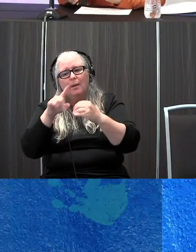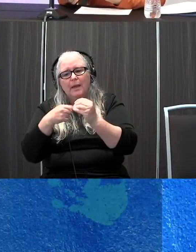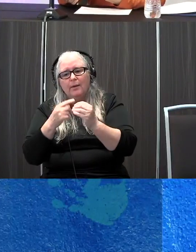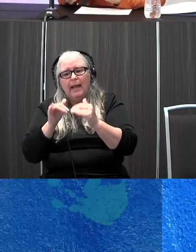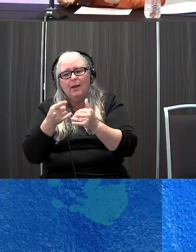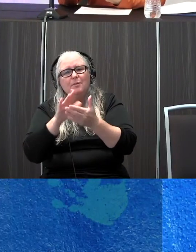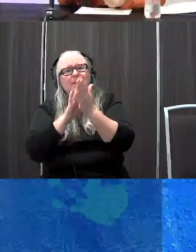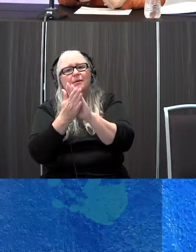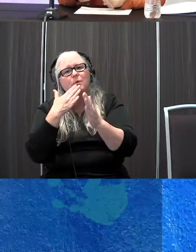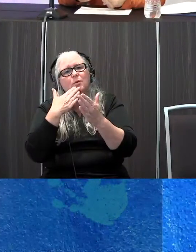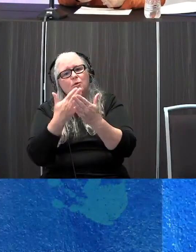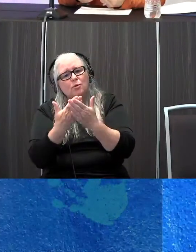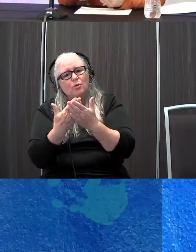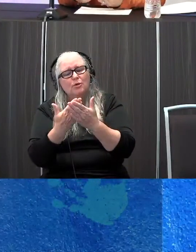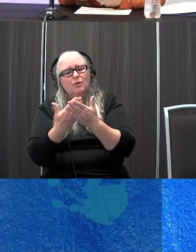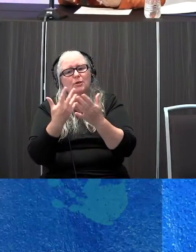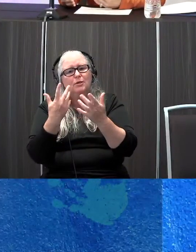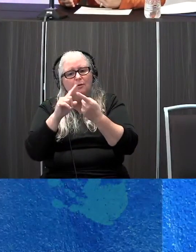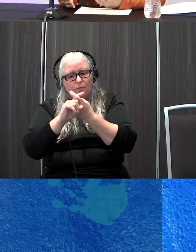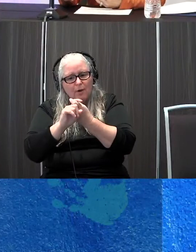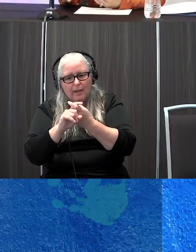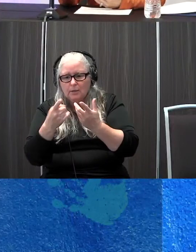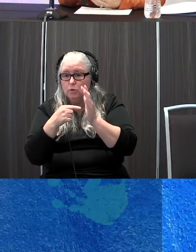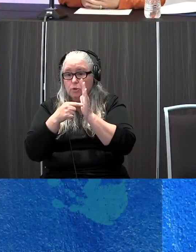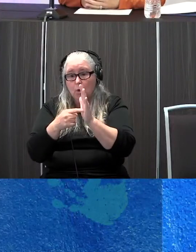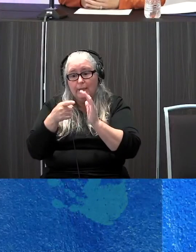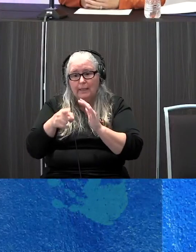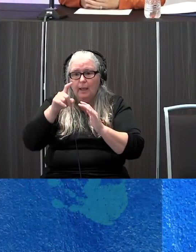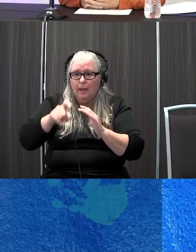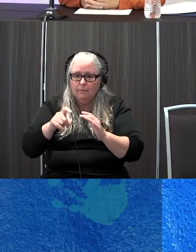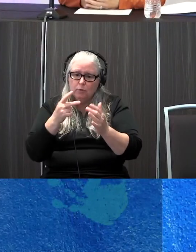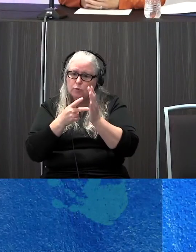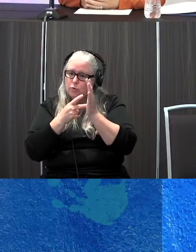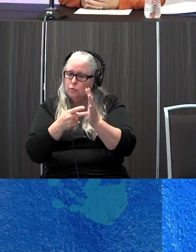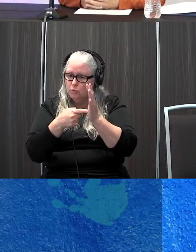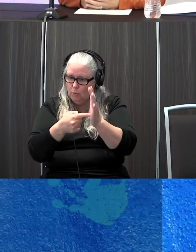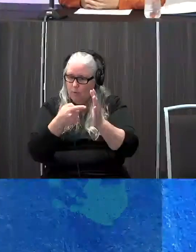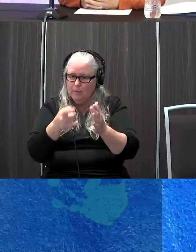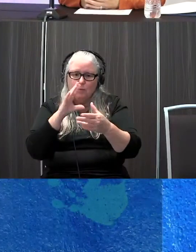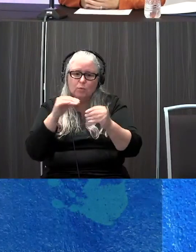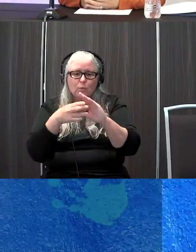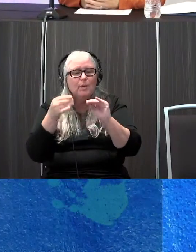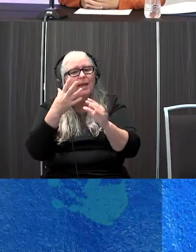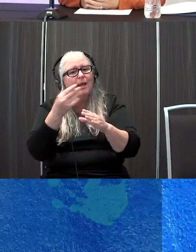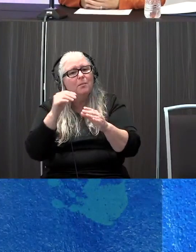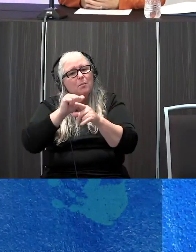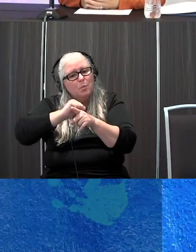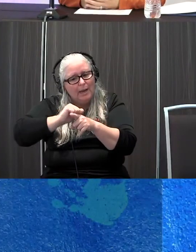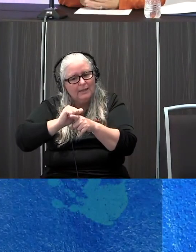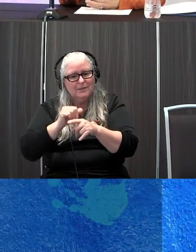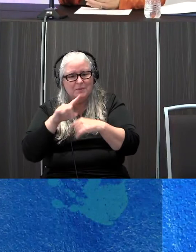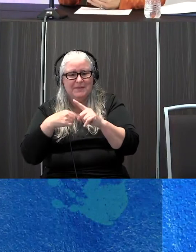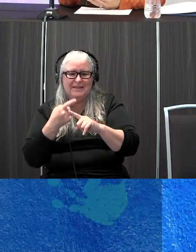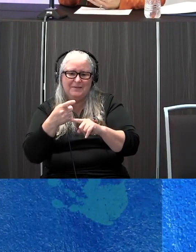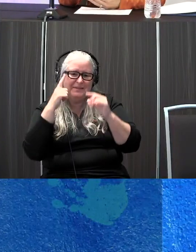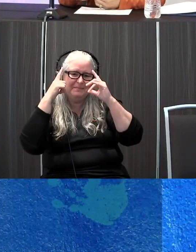that gave two things. One, you have the story. Two, he had to practice those as we're taking the pictures. And then the social, I